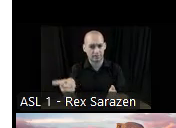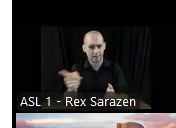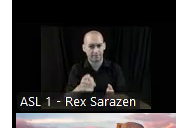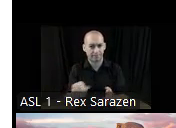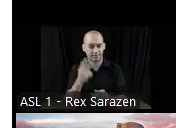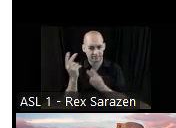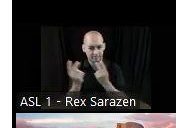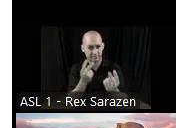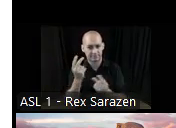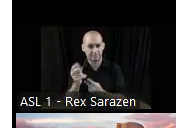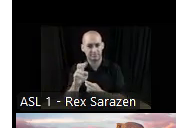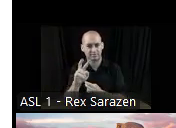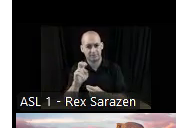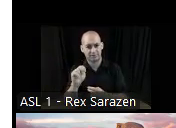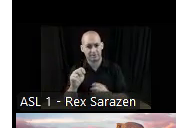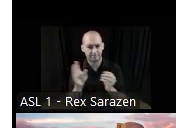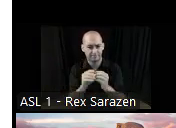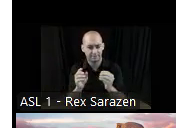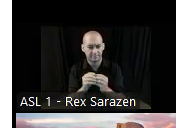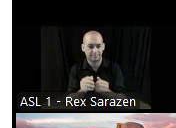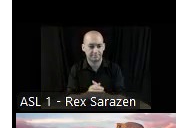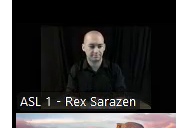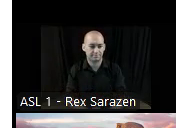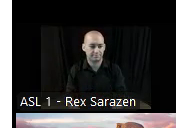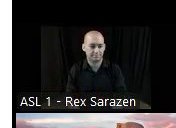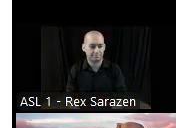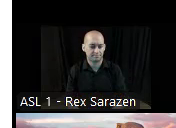the event as well. Next slide, please.